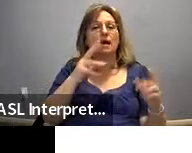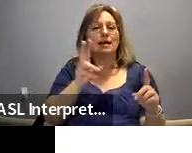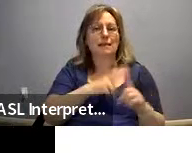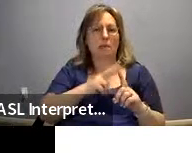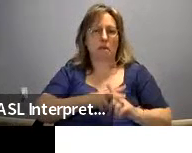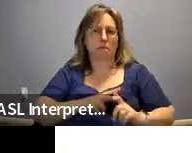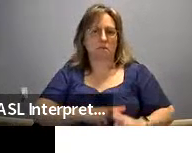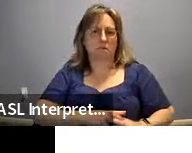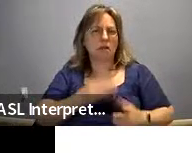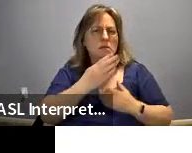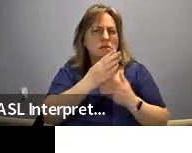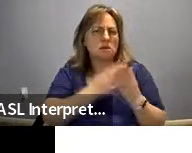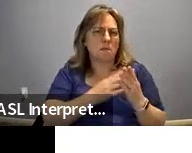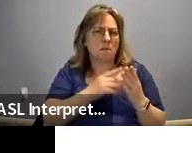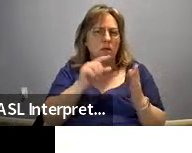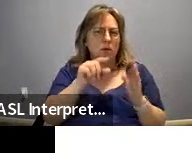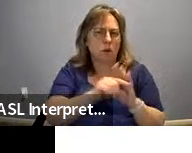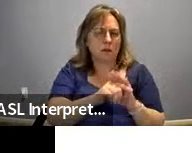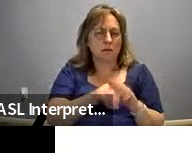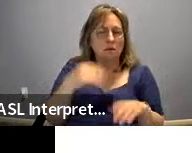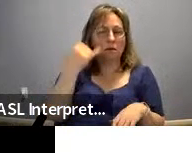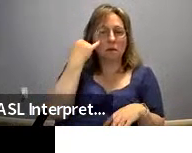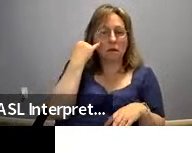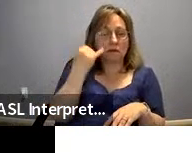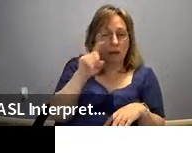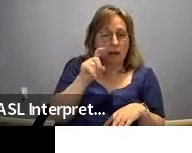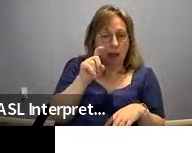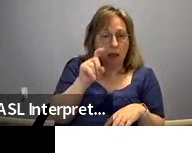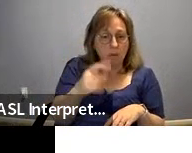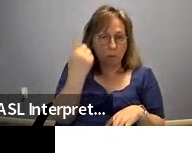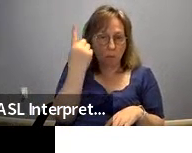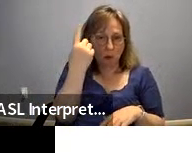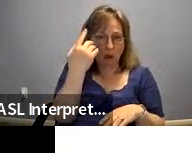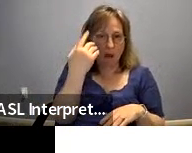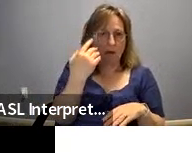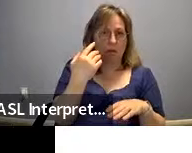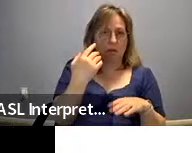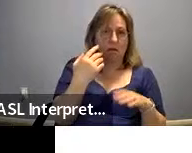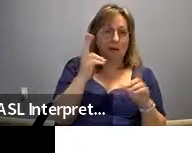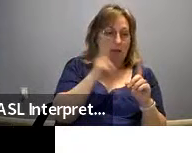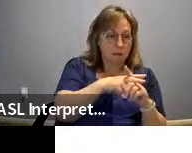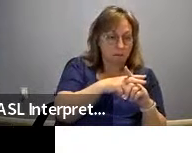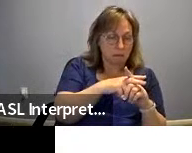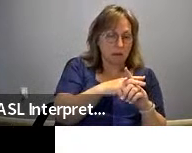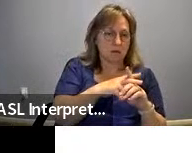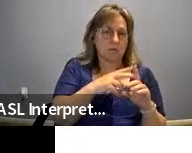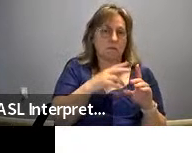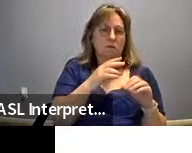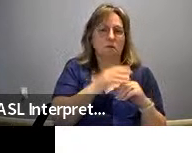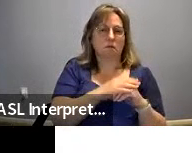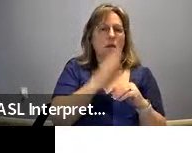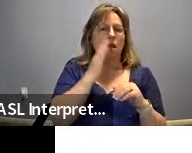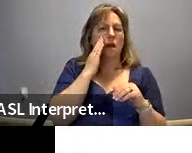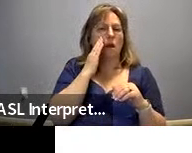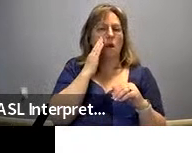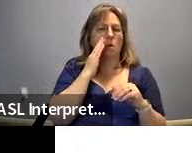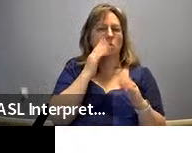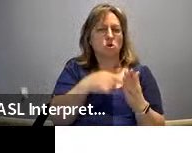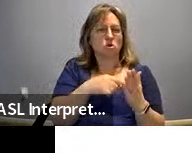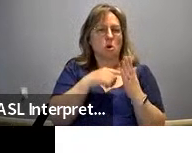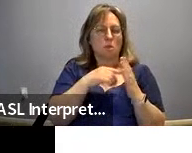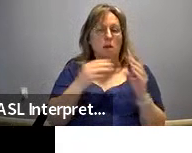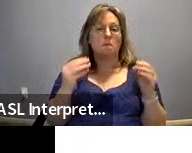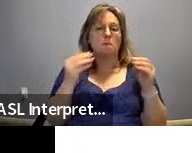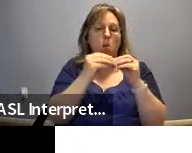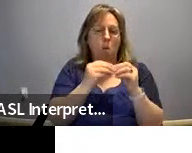scores. If I tap one of the assignments, I'll be shown a few more details, but it's important to note